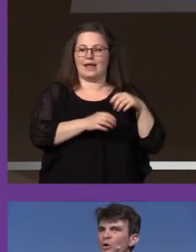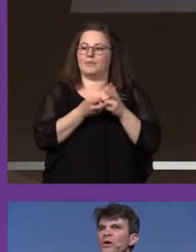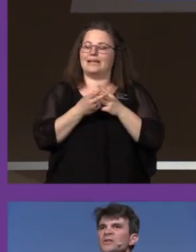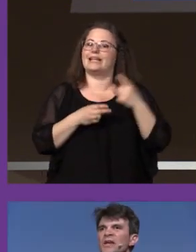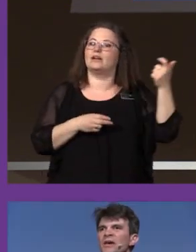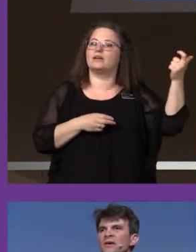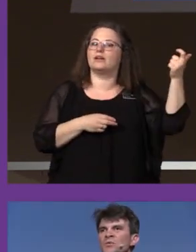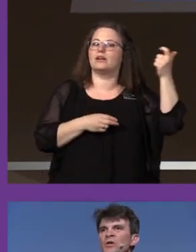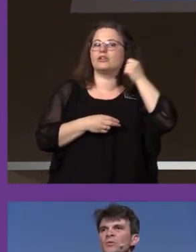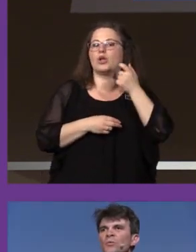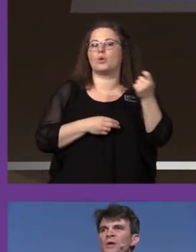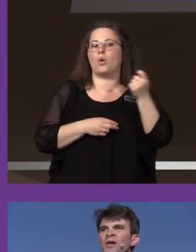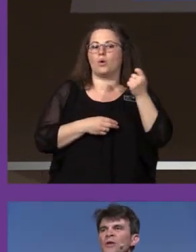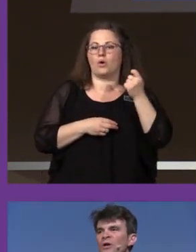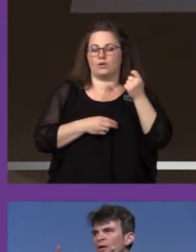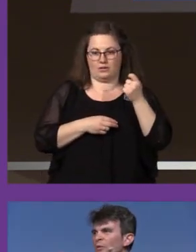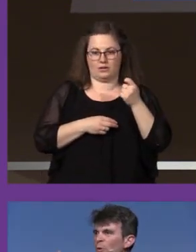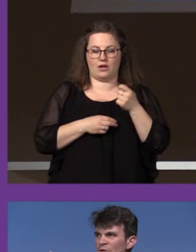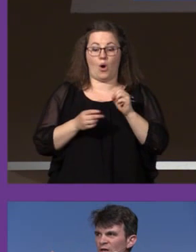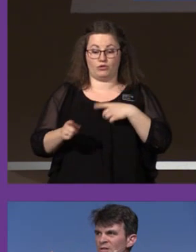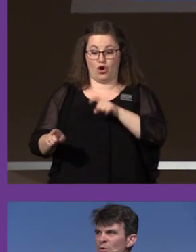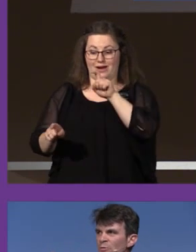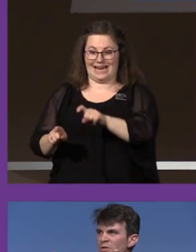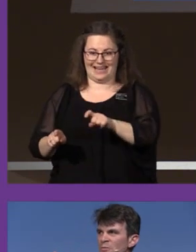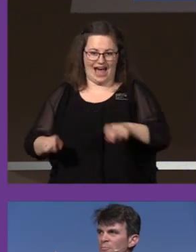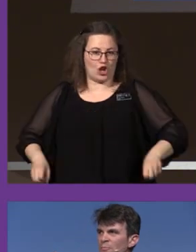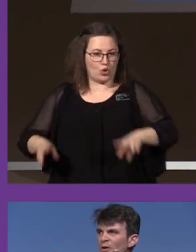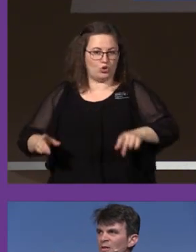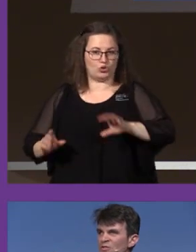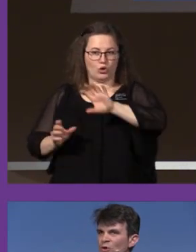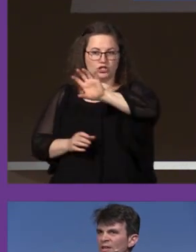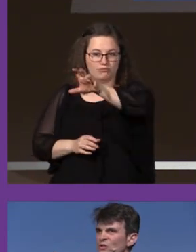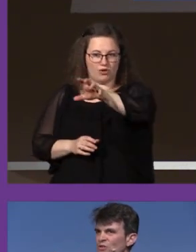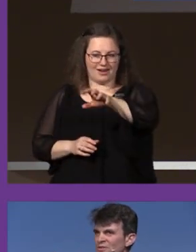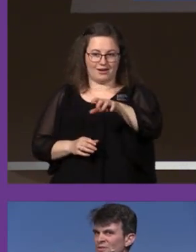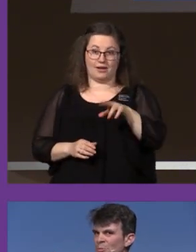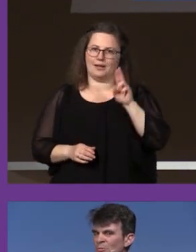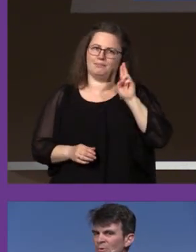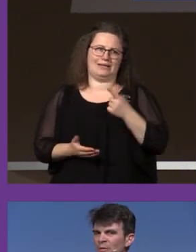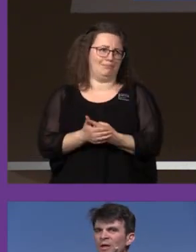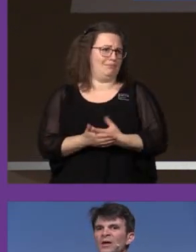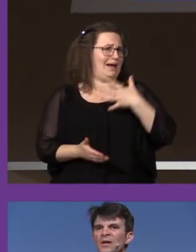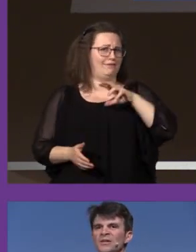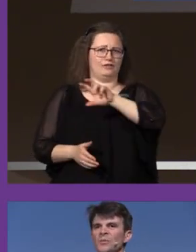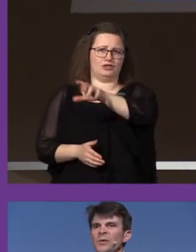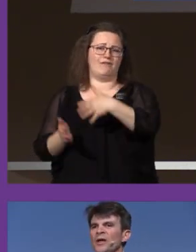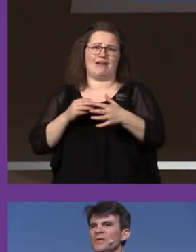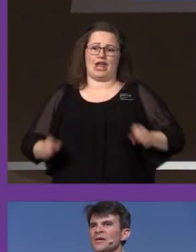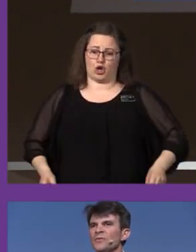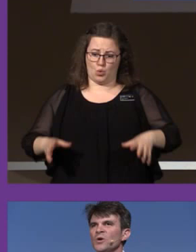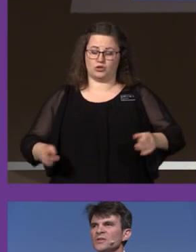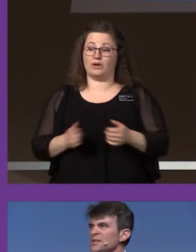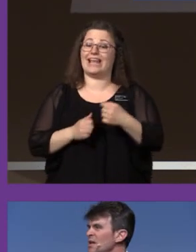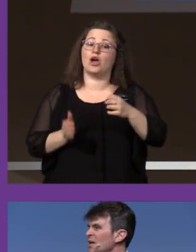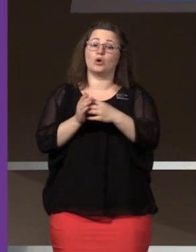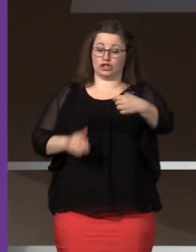easy. What you're going to hear is what you hear when you click on the wheelchair symbol, which is a very strange choice of symbol. But anyway, it's for people like